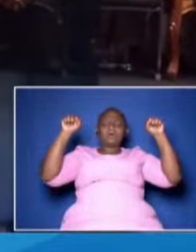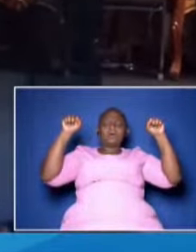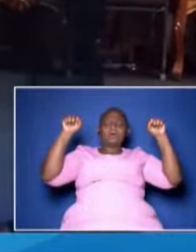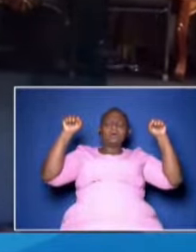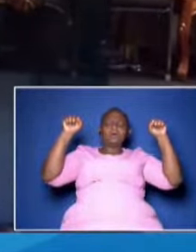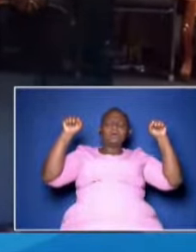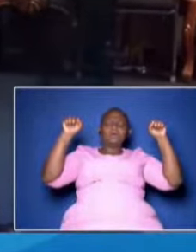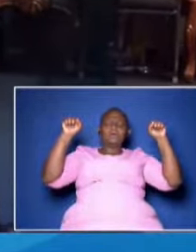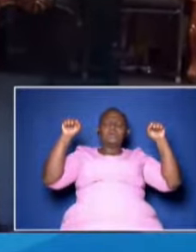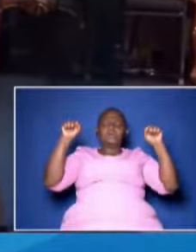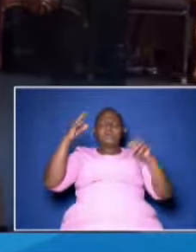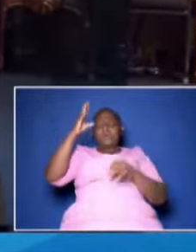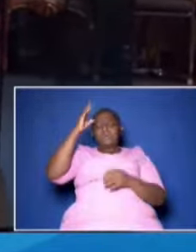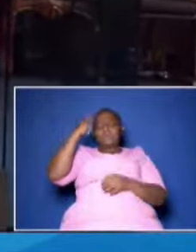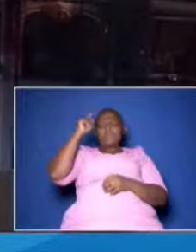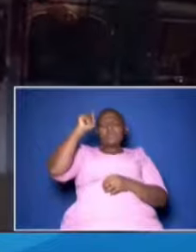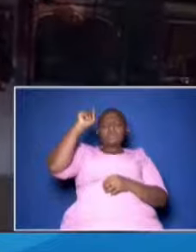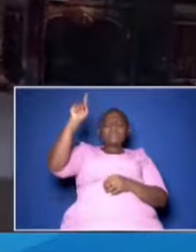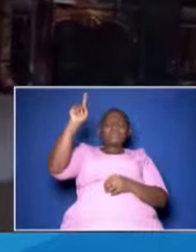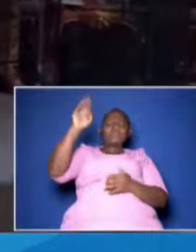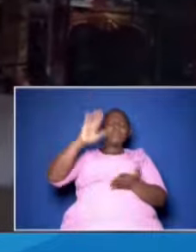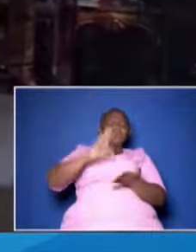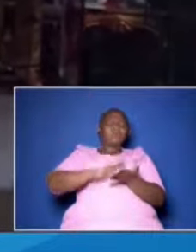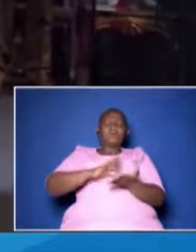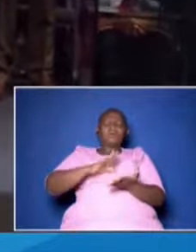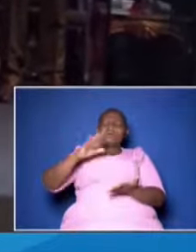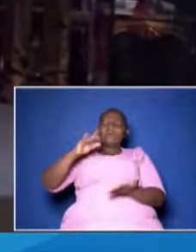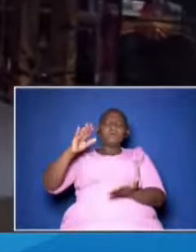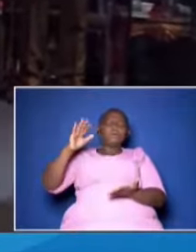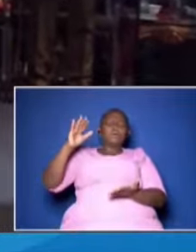the for you are